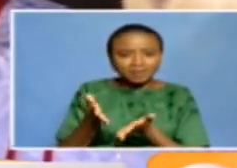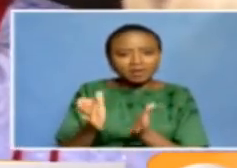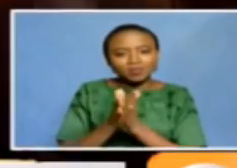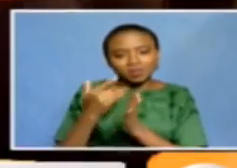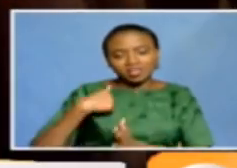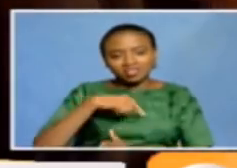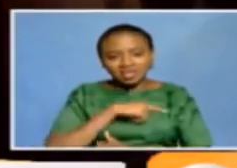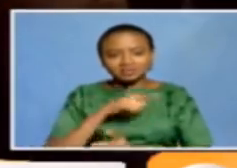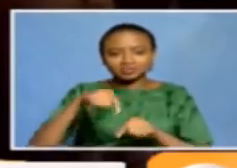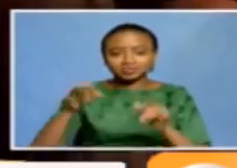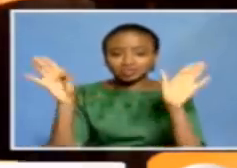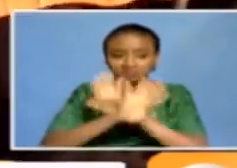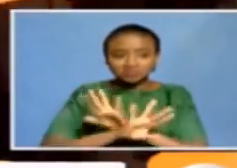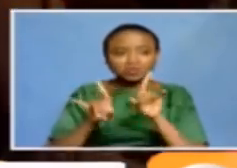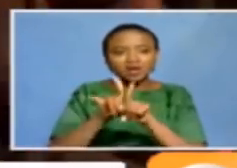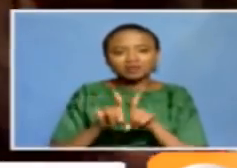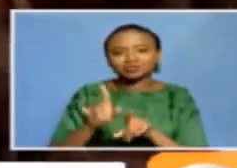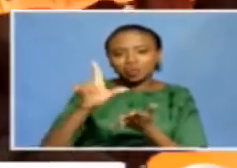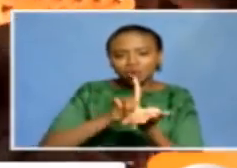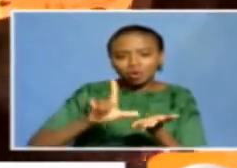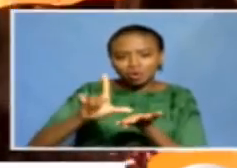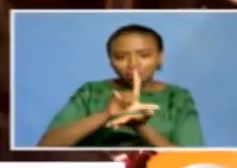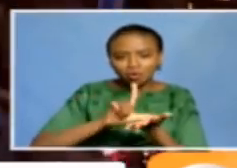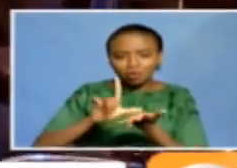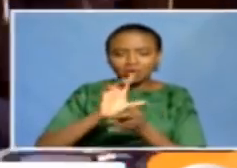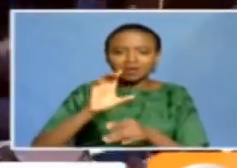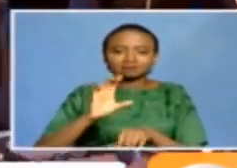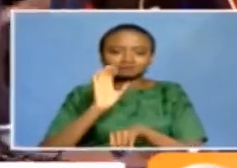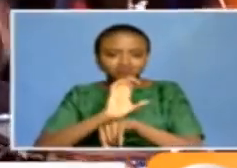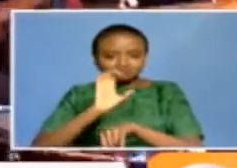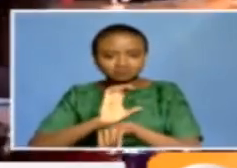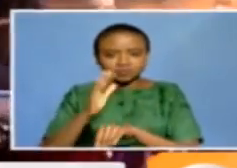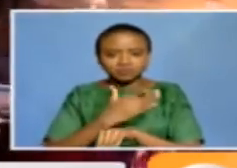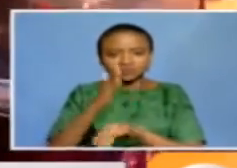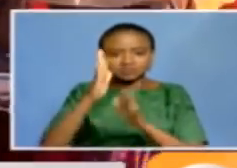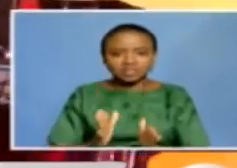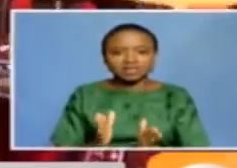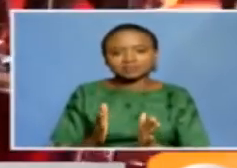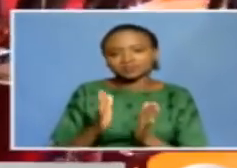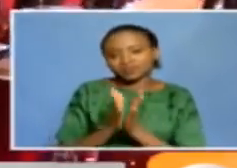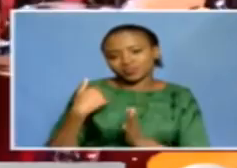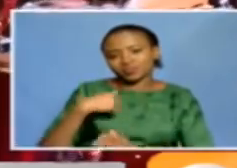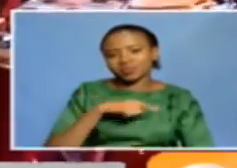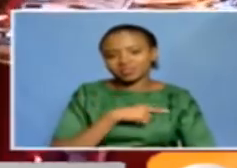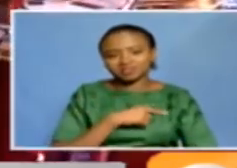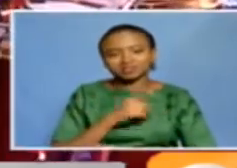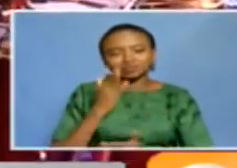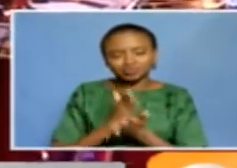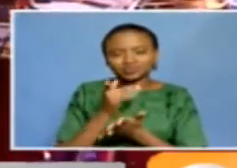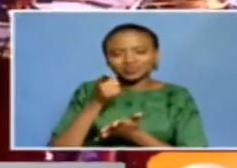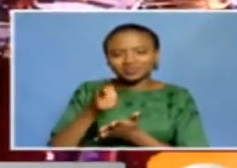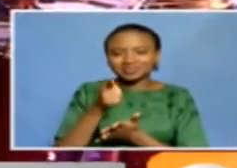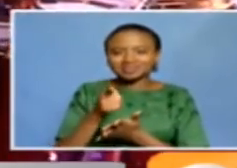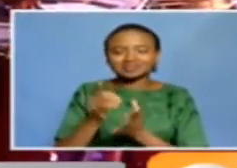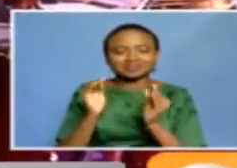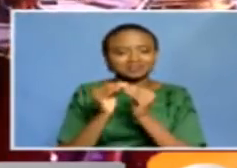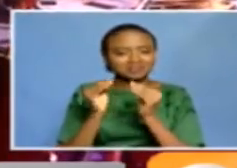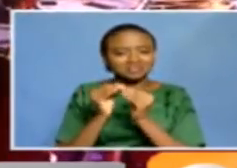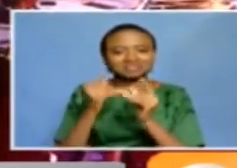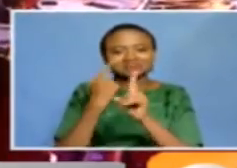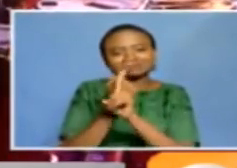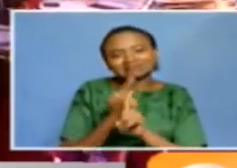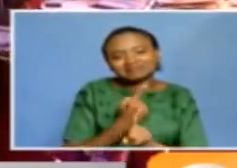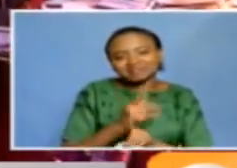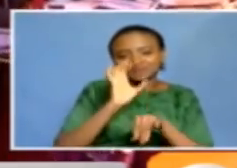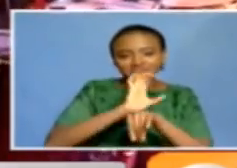with us tonight, and also our local gospel musicians and ministers together with us. This is an interdenominational meeting. It is